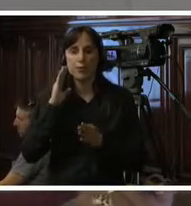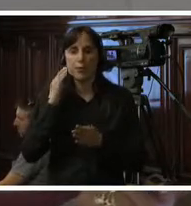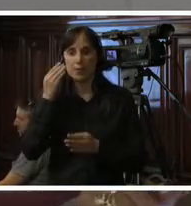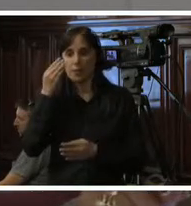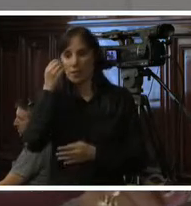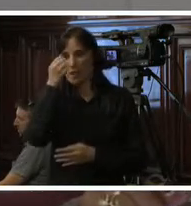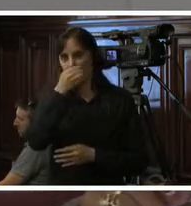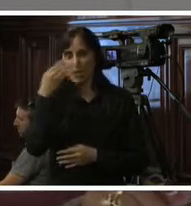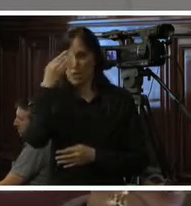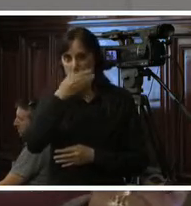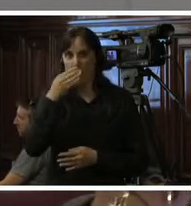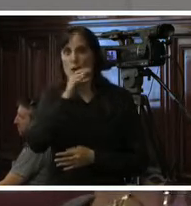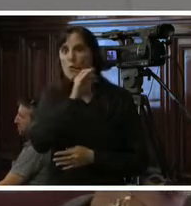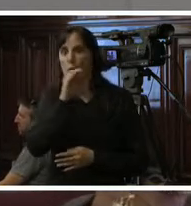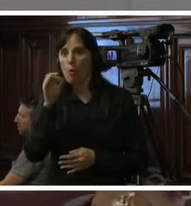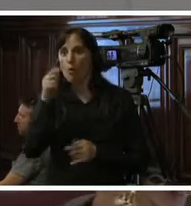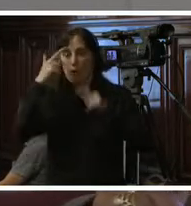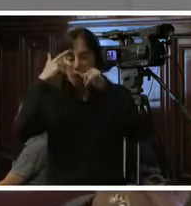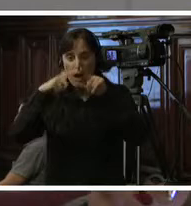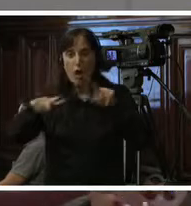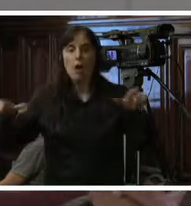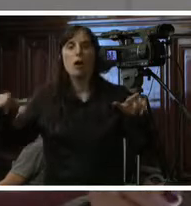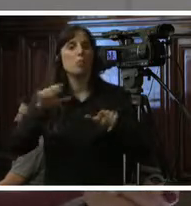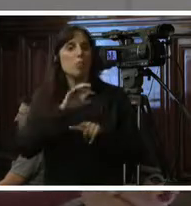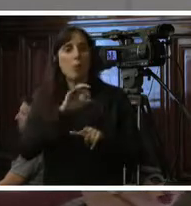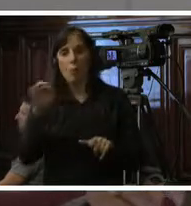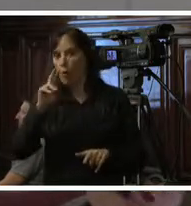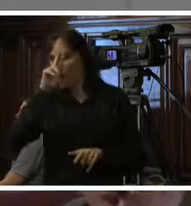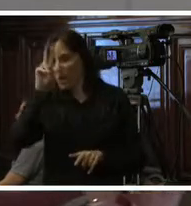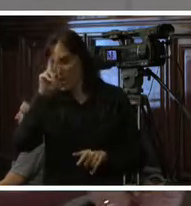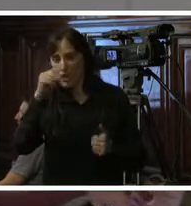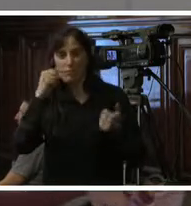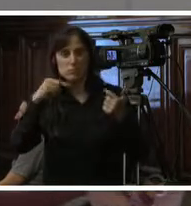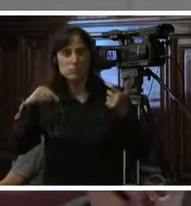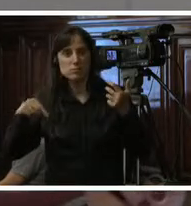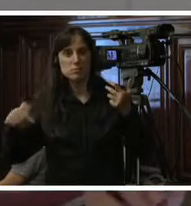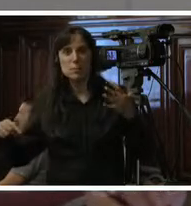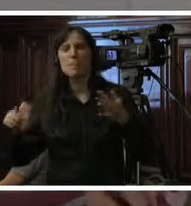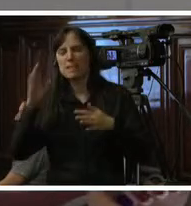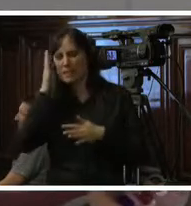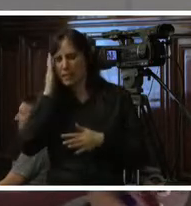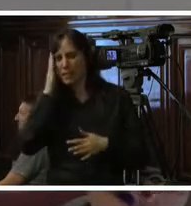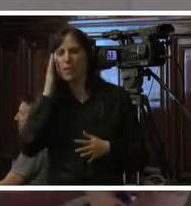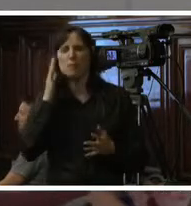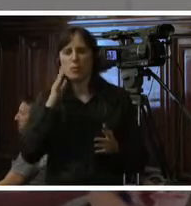others in very particular states of vulnerability,